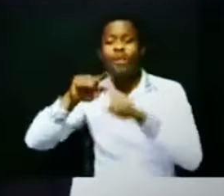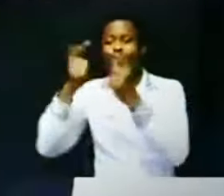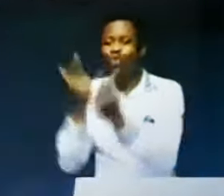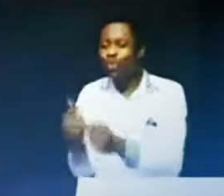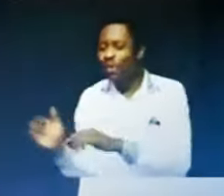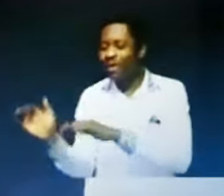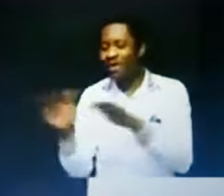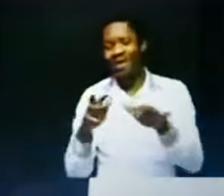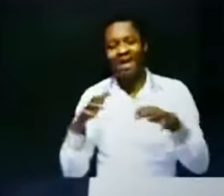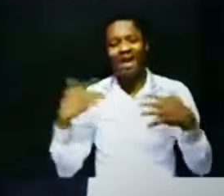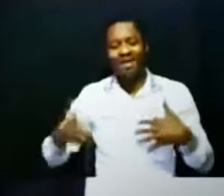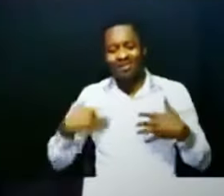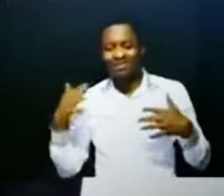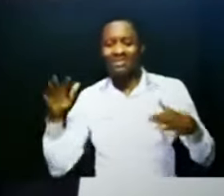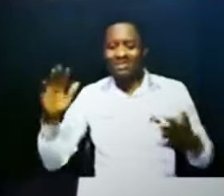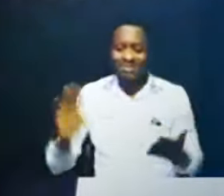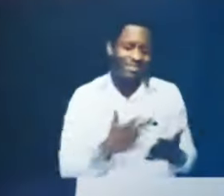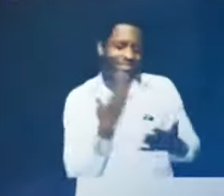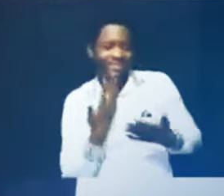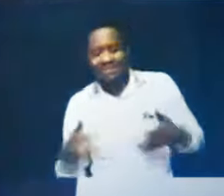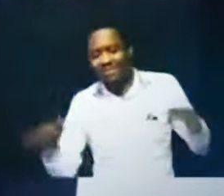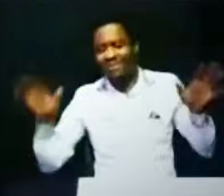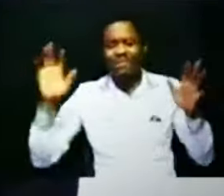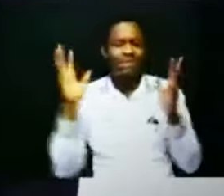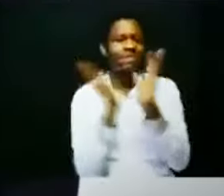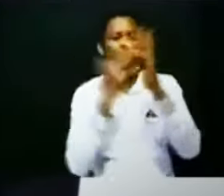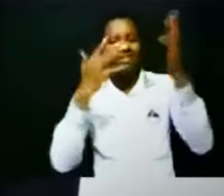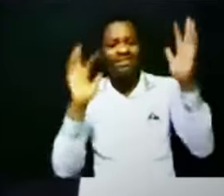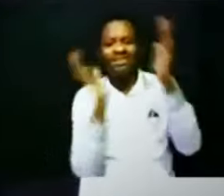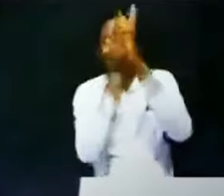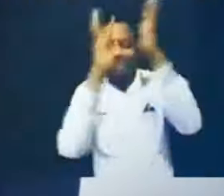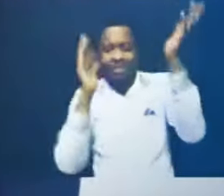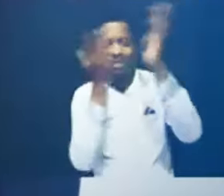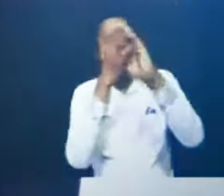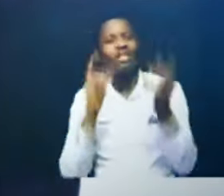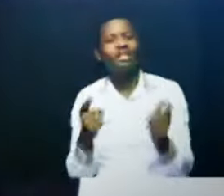with joyful songs, and with tambourines and